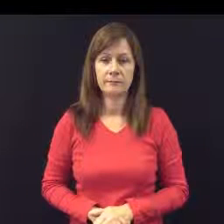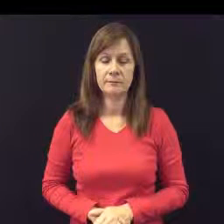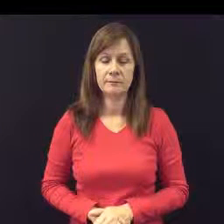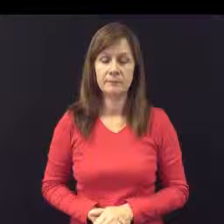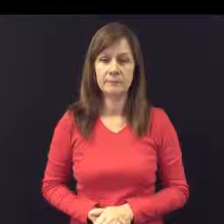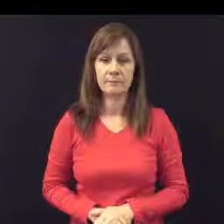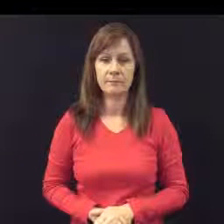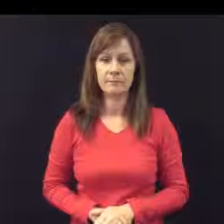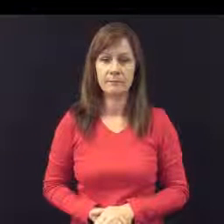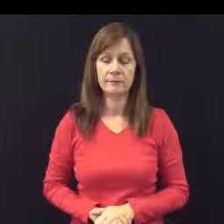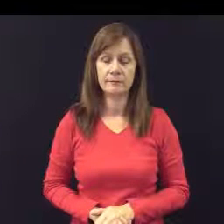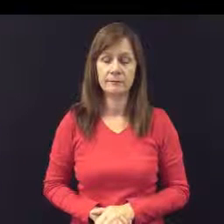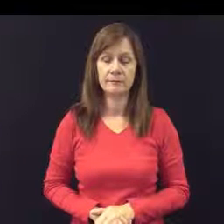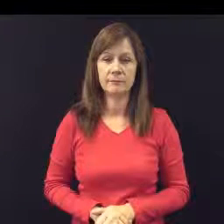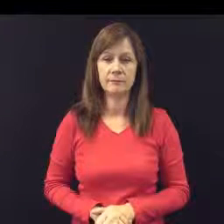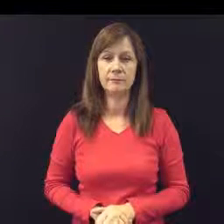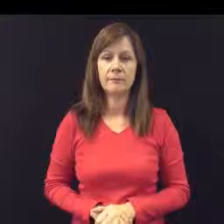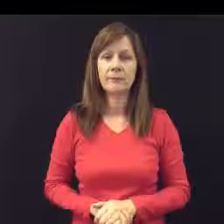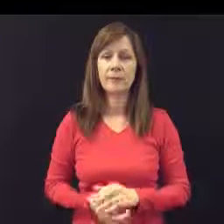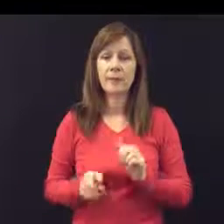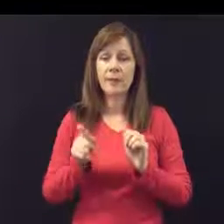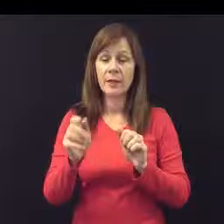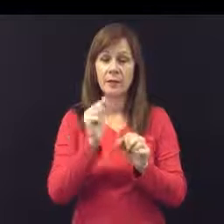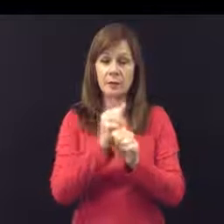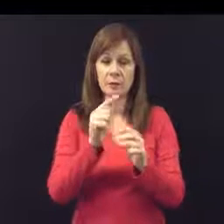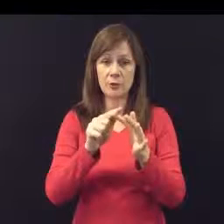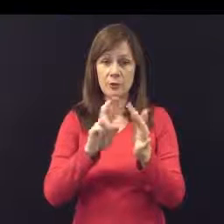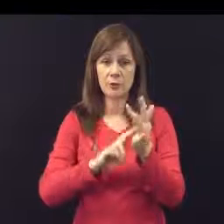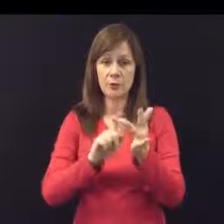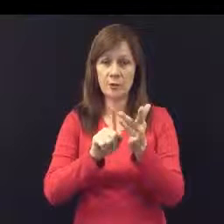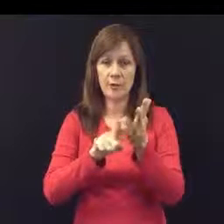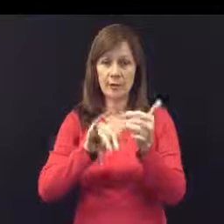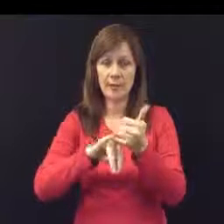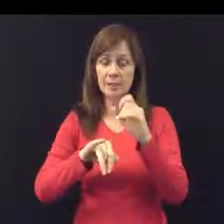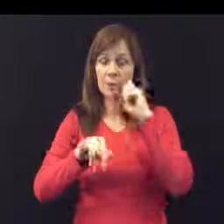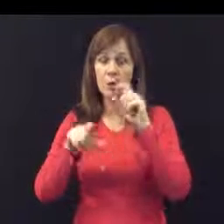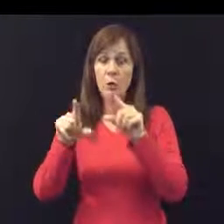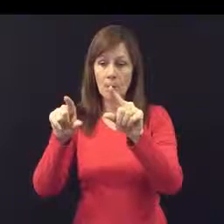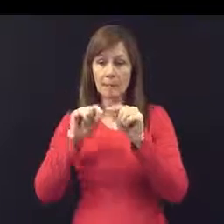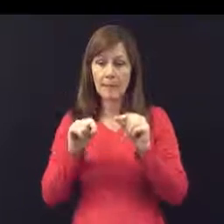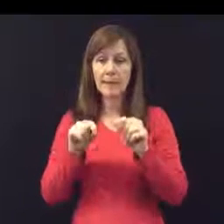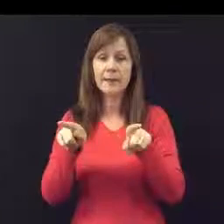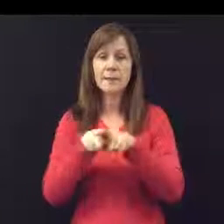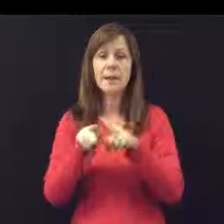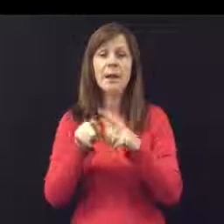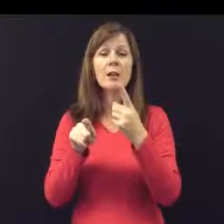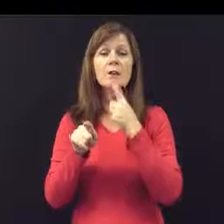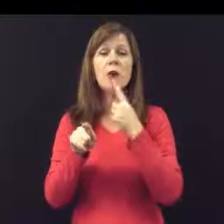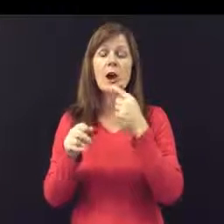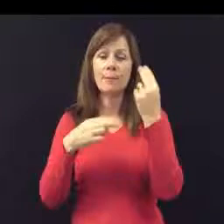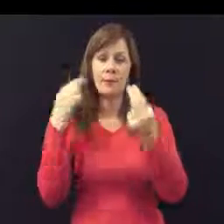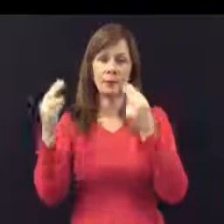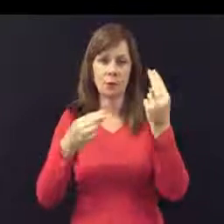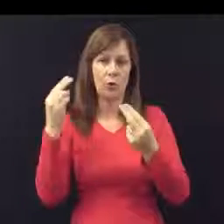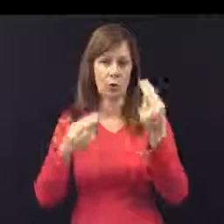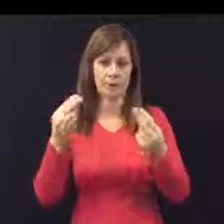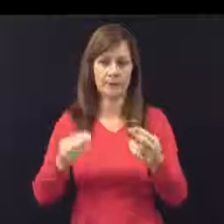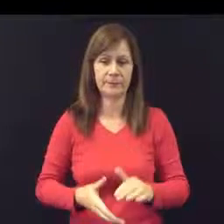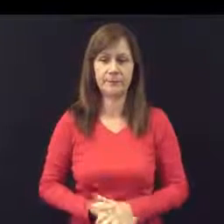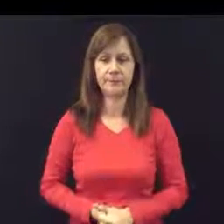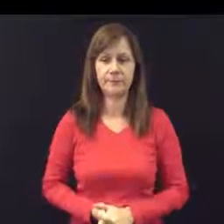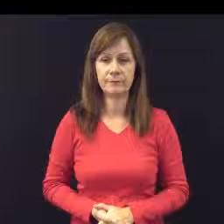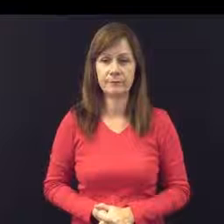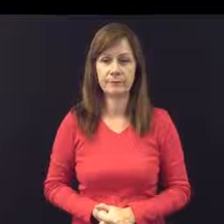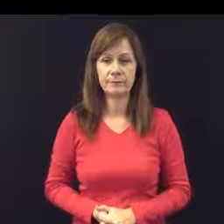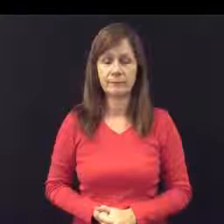listed. Next to the Shuffle Songs button is the Genius button. Tapping this will play songs that are similar to the one that is